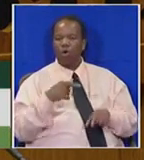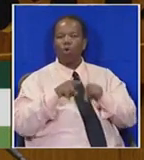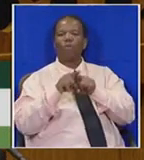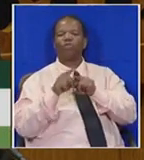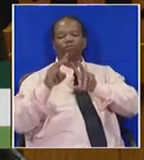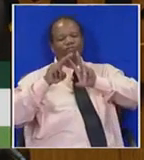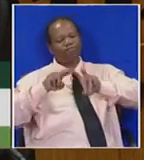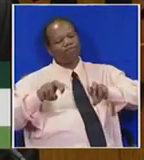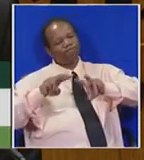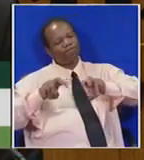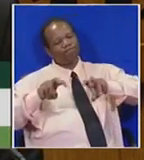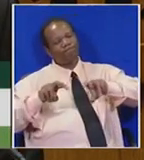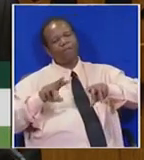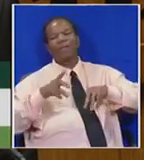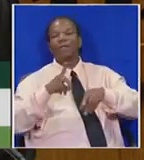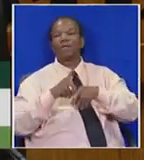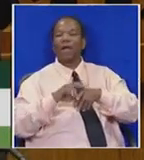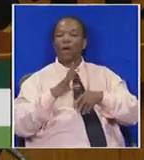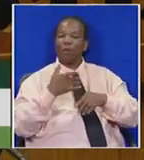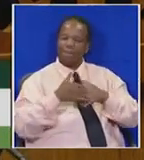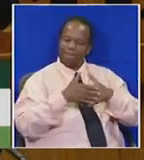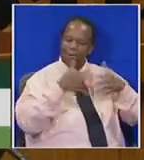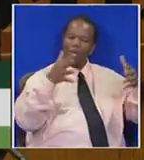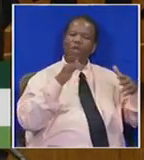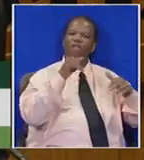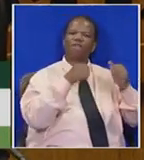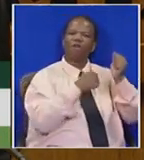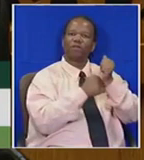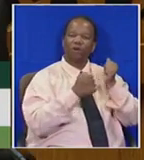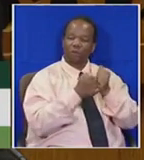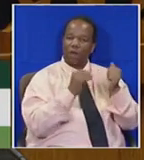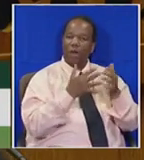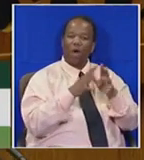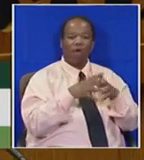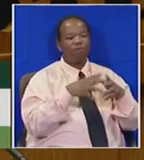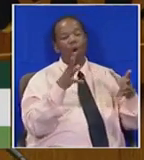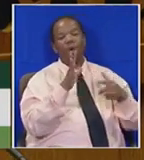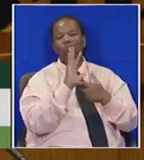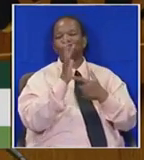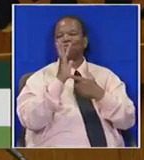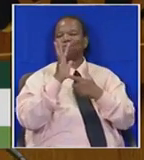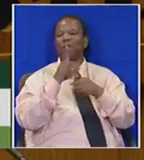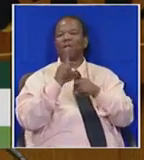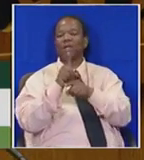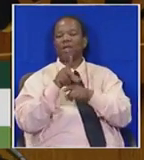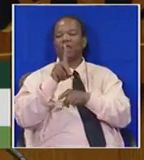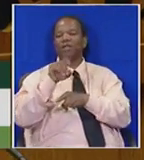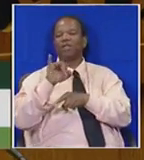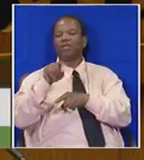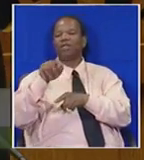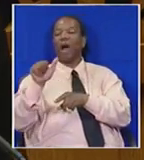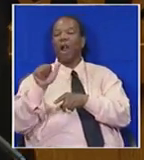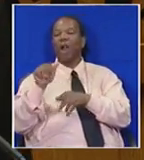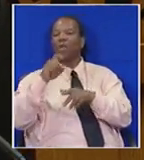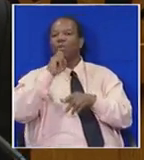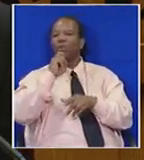services. We'll expand infrastructure through finalizing the release of new spectrum and complete digital migration. And we'll